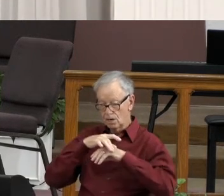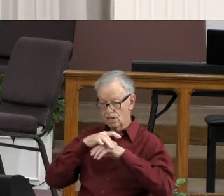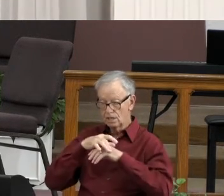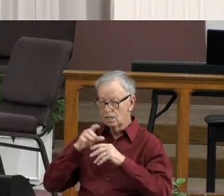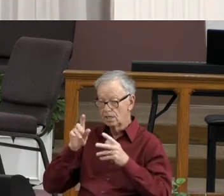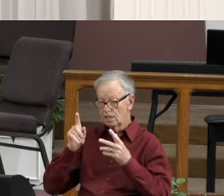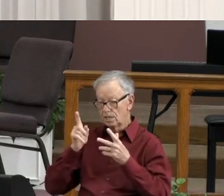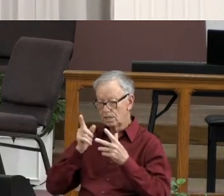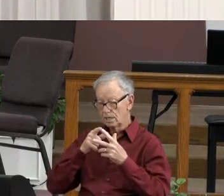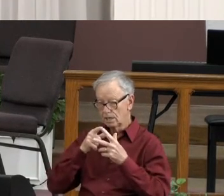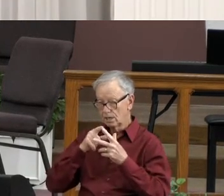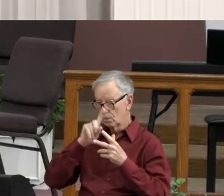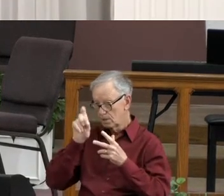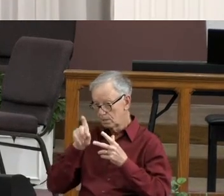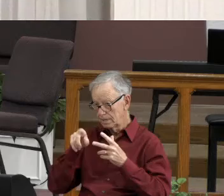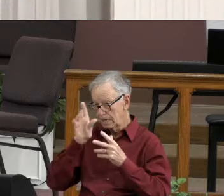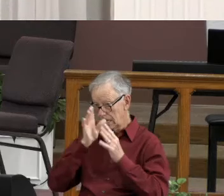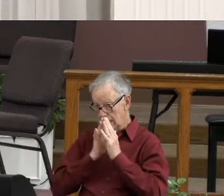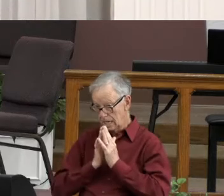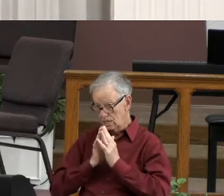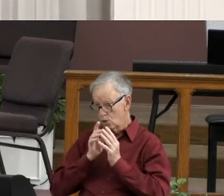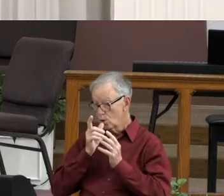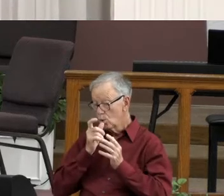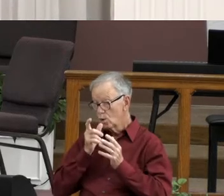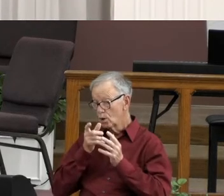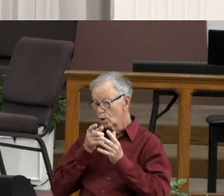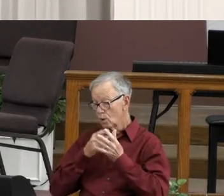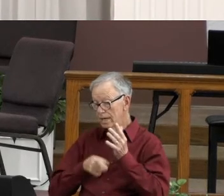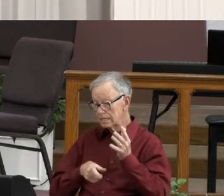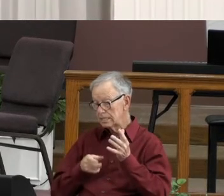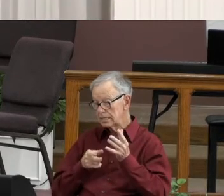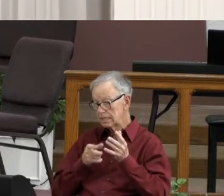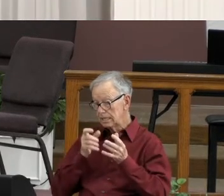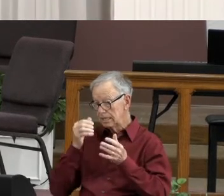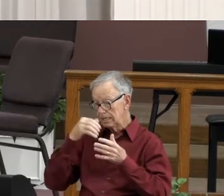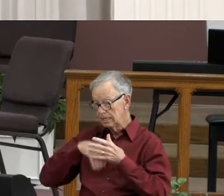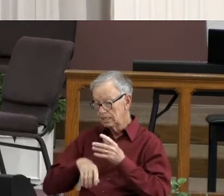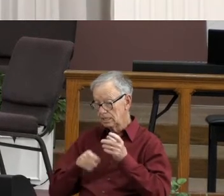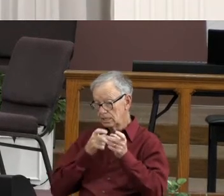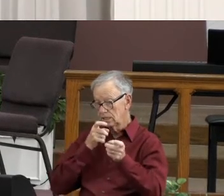Second question that we have to ask is, who or what is in control?